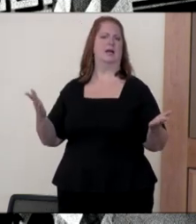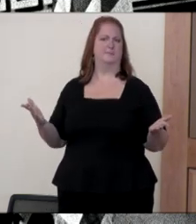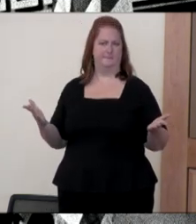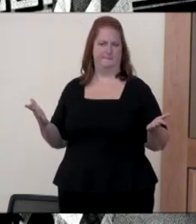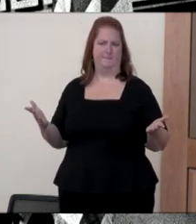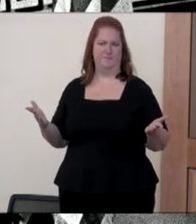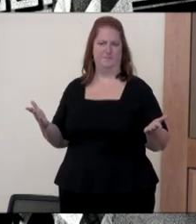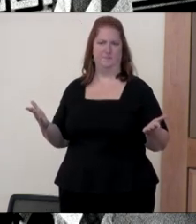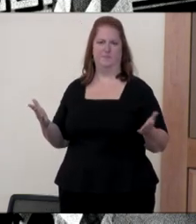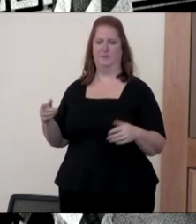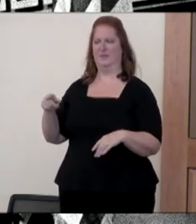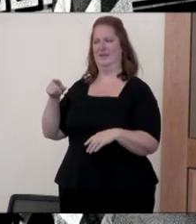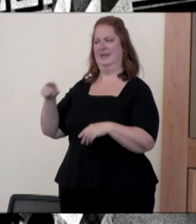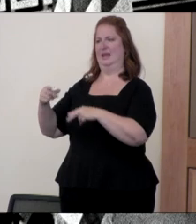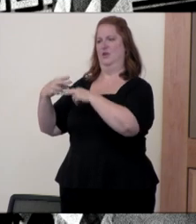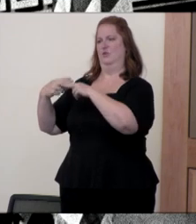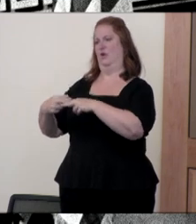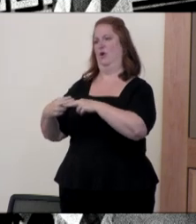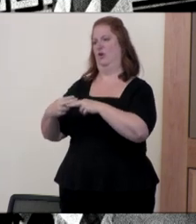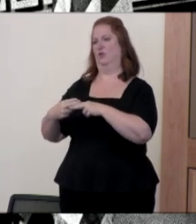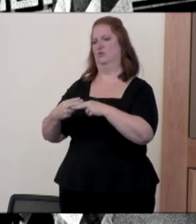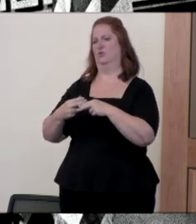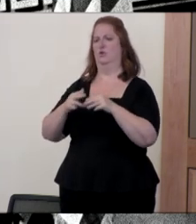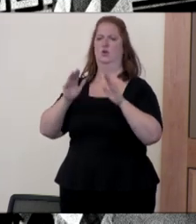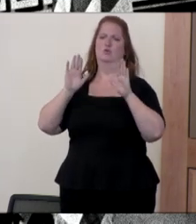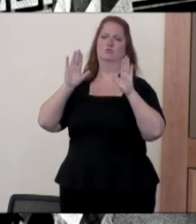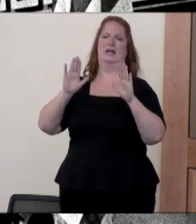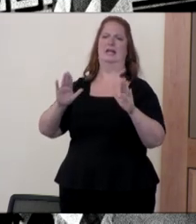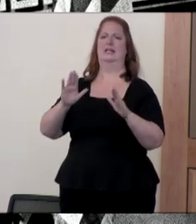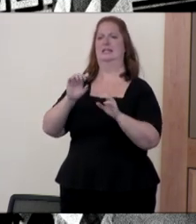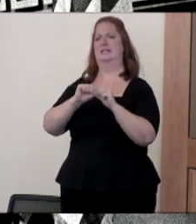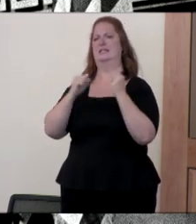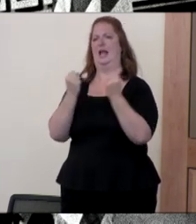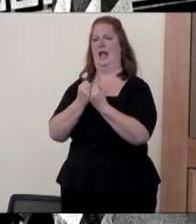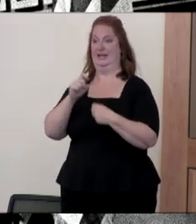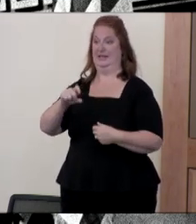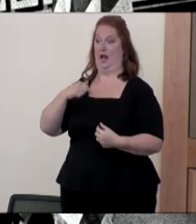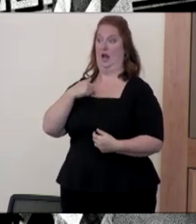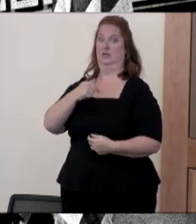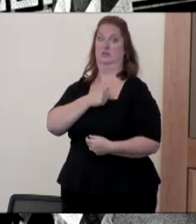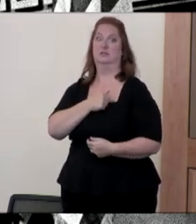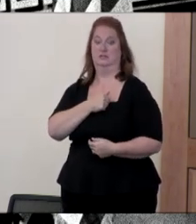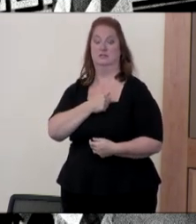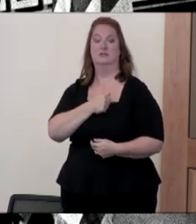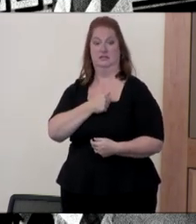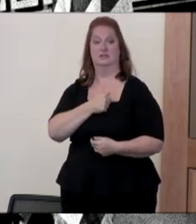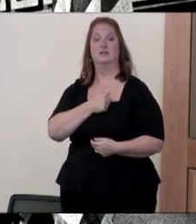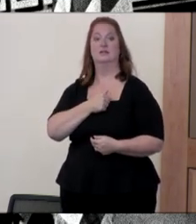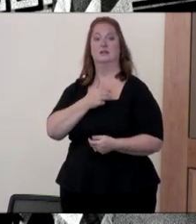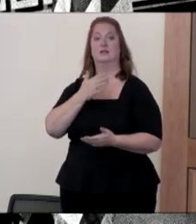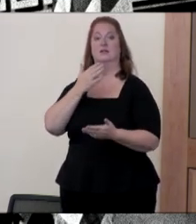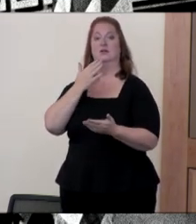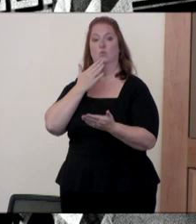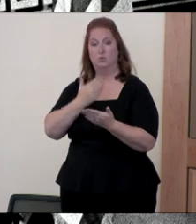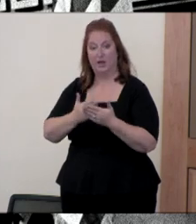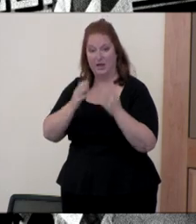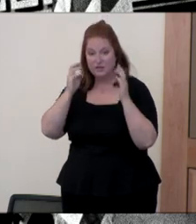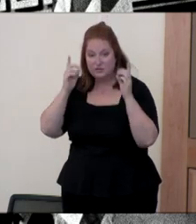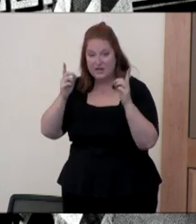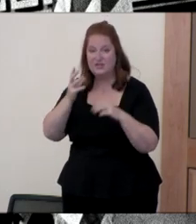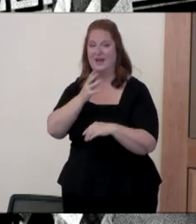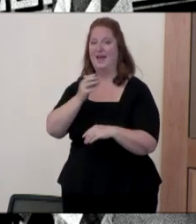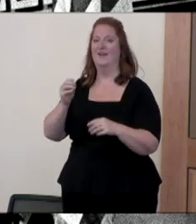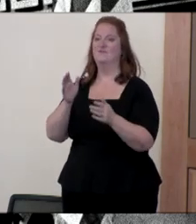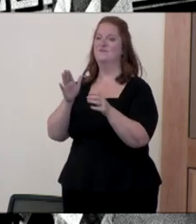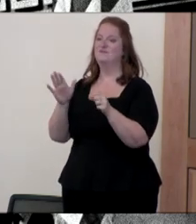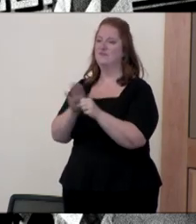what he called great society needed all of us, every one of us, to be well-educated and deeply